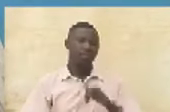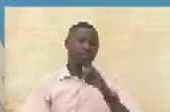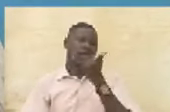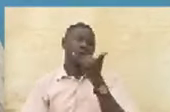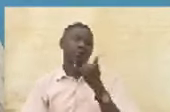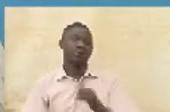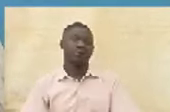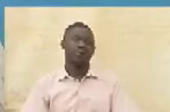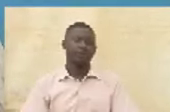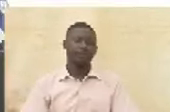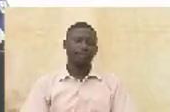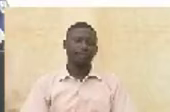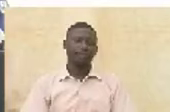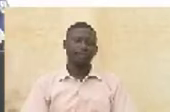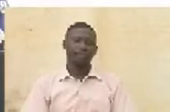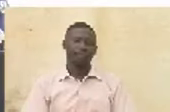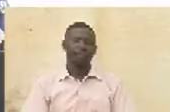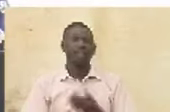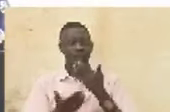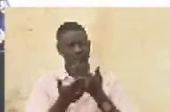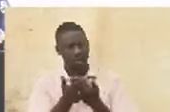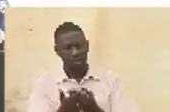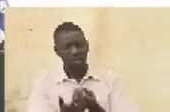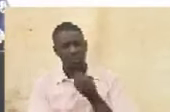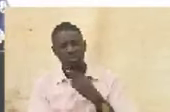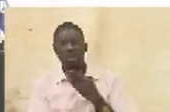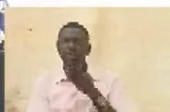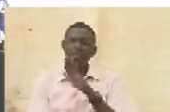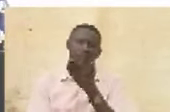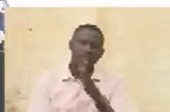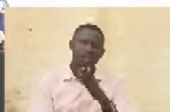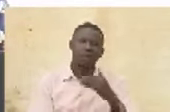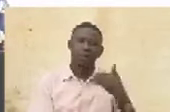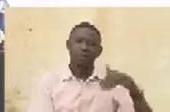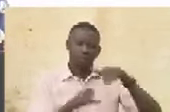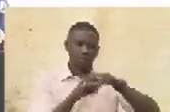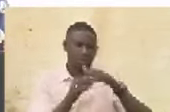Can you tell us if anyone among the men